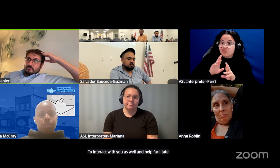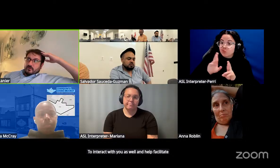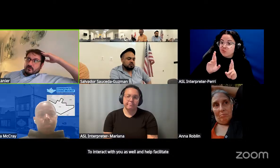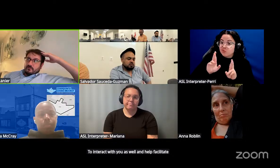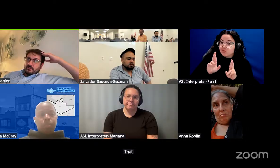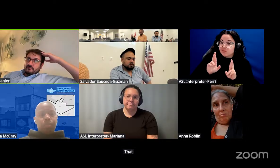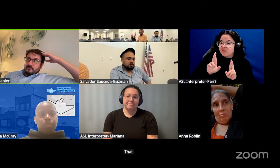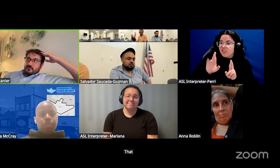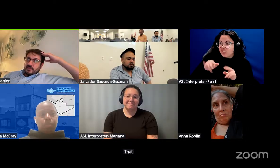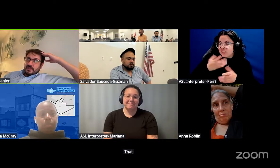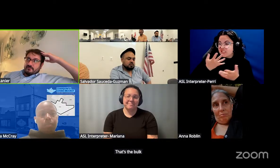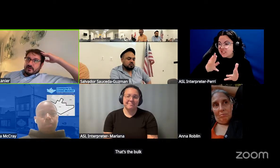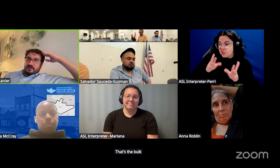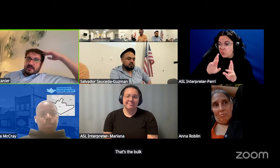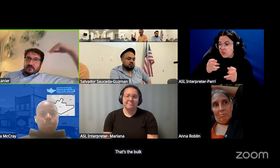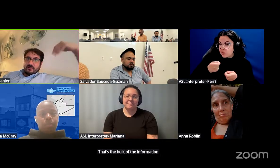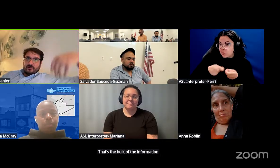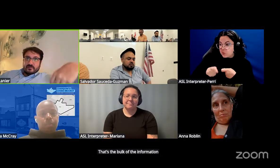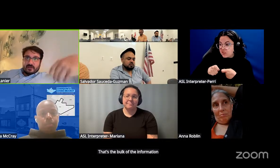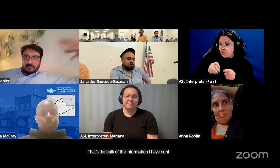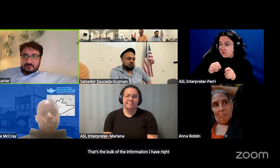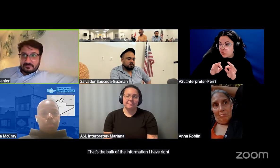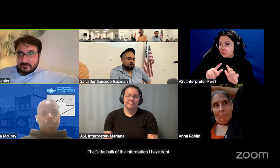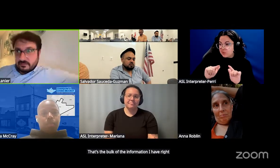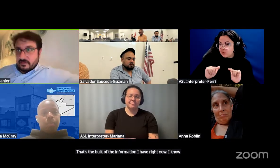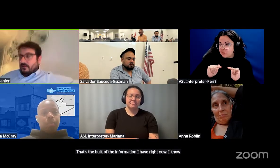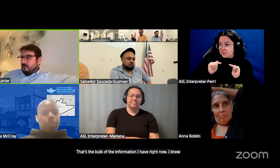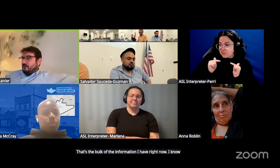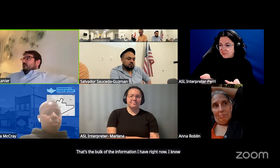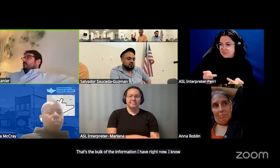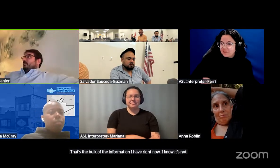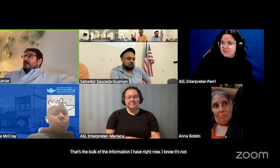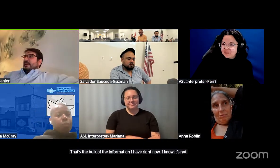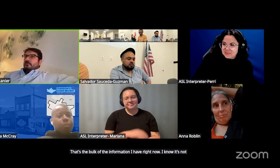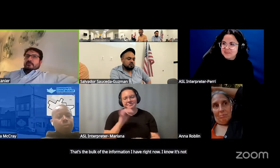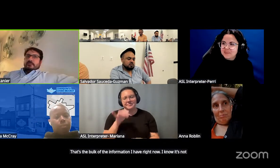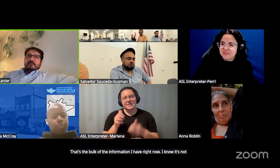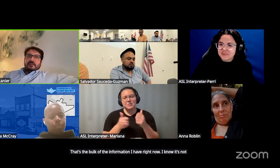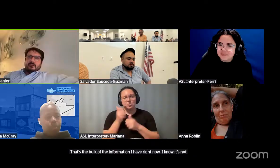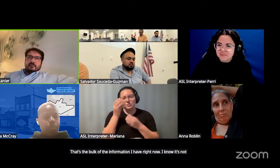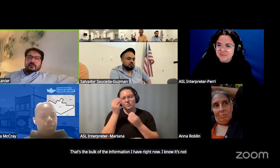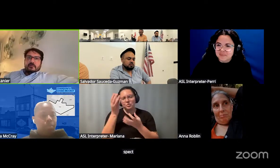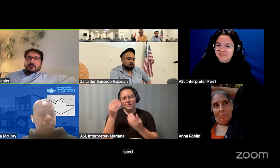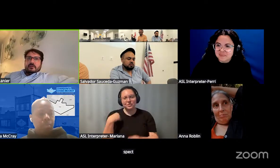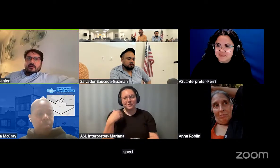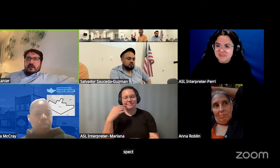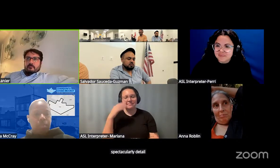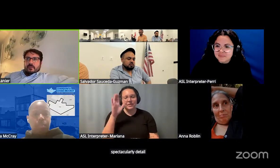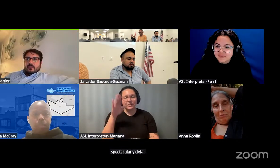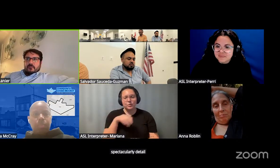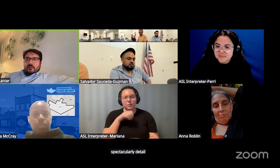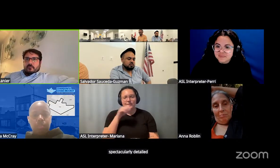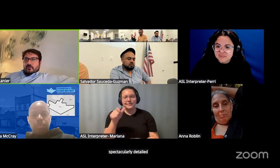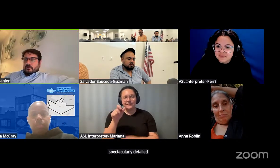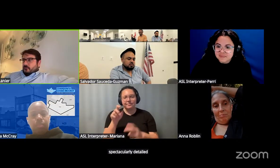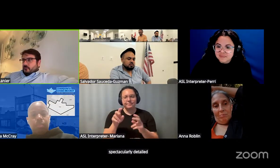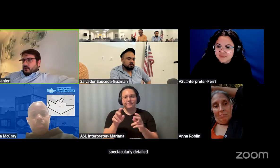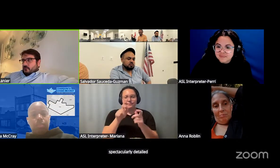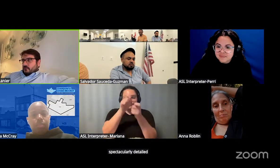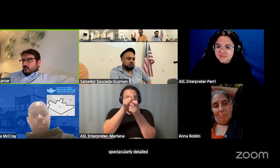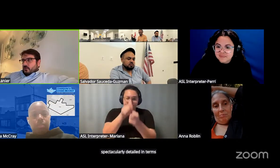that's the bulk of the information I have right now. I know it's not spectacularly detailed. In